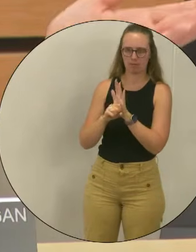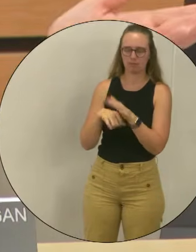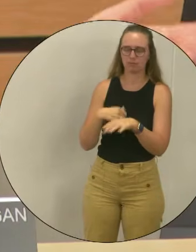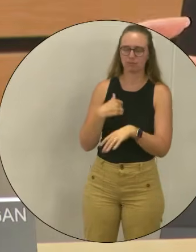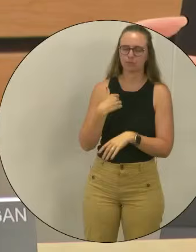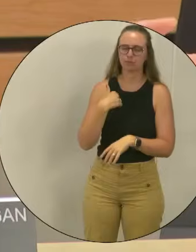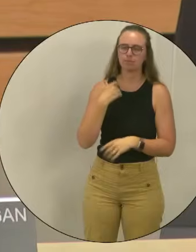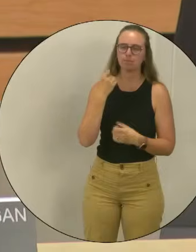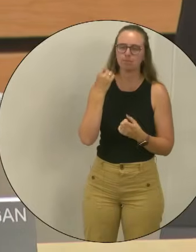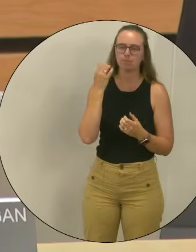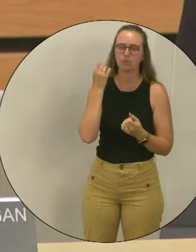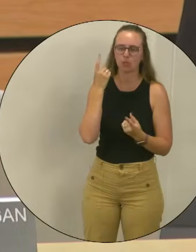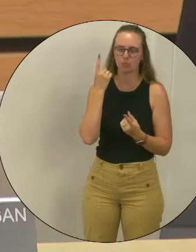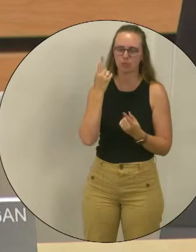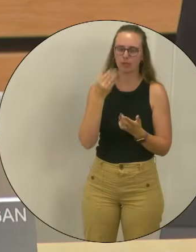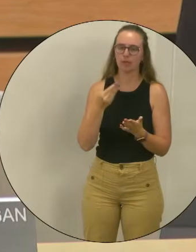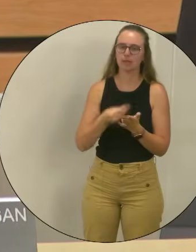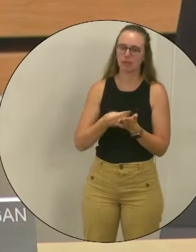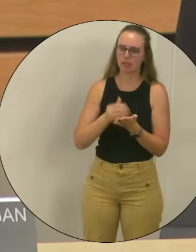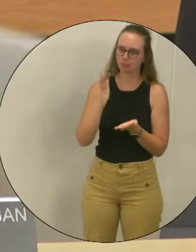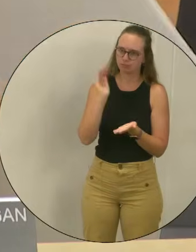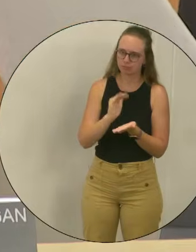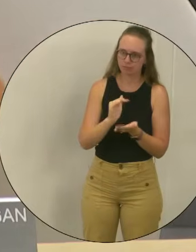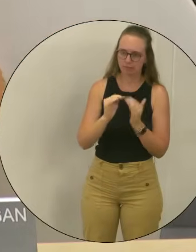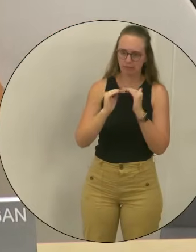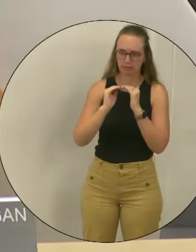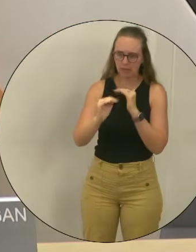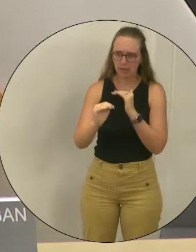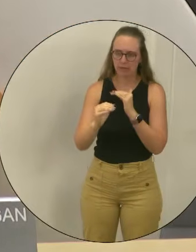understand the revenue short and the